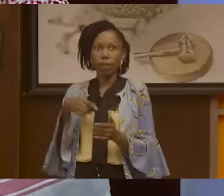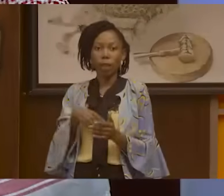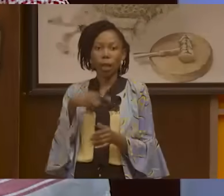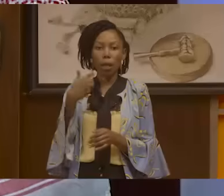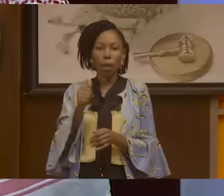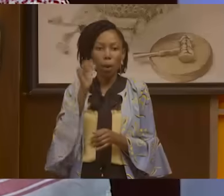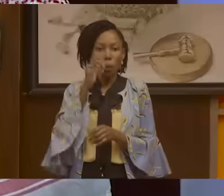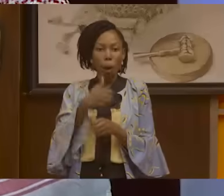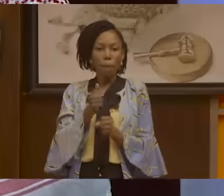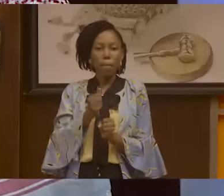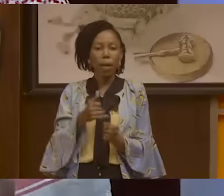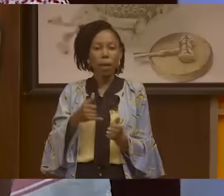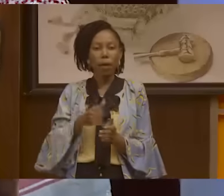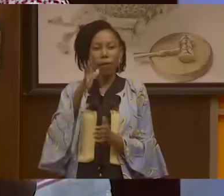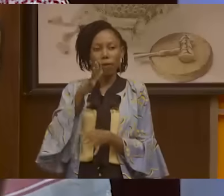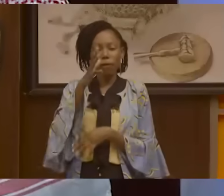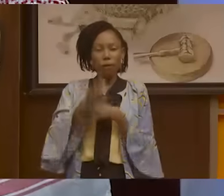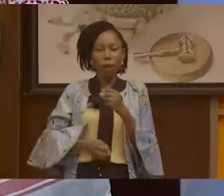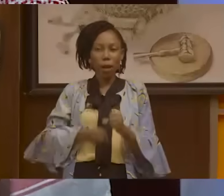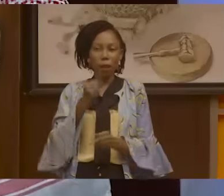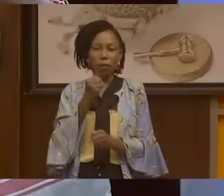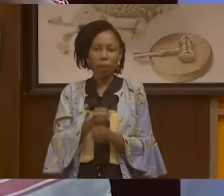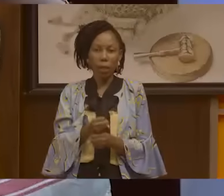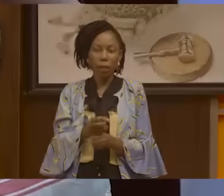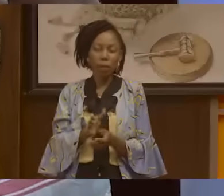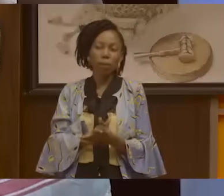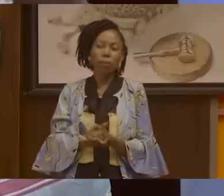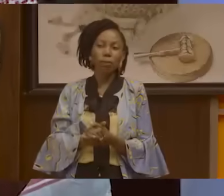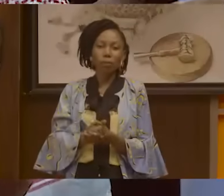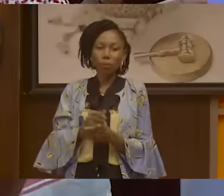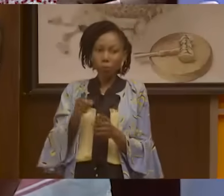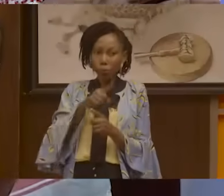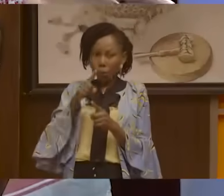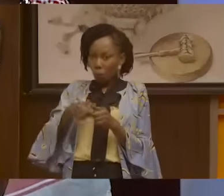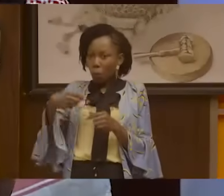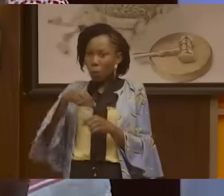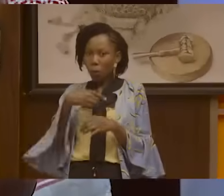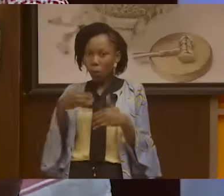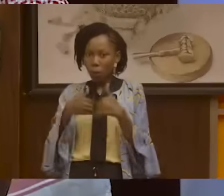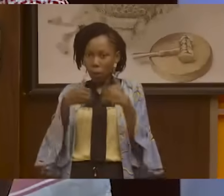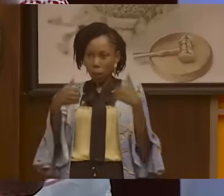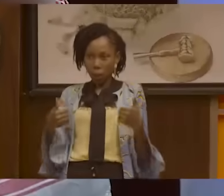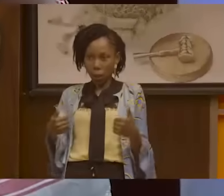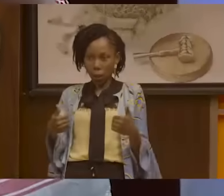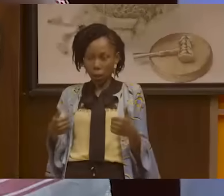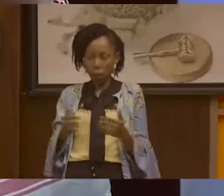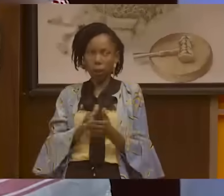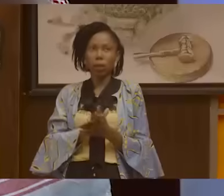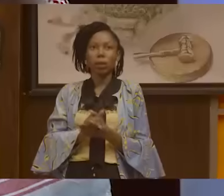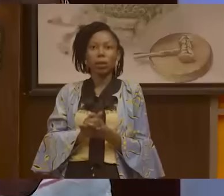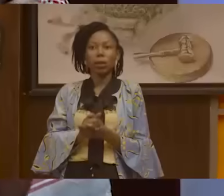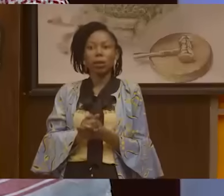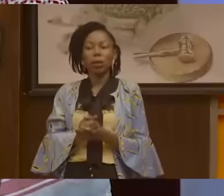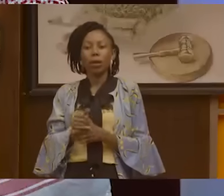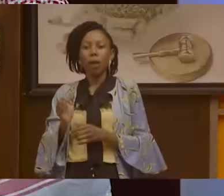been doing it because when we got separated, he went with the kids. So I had to go to OPD at stadium to